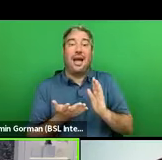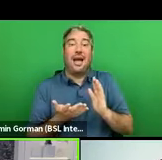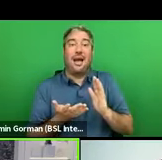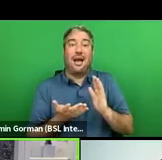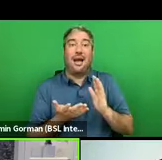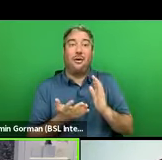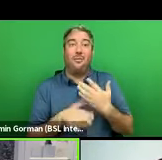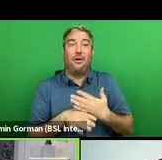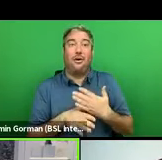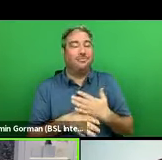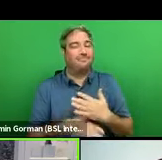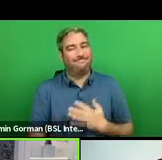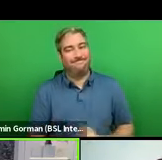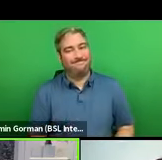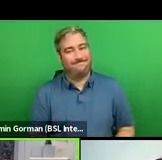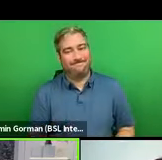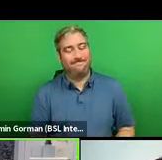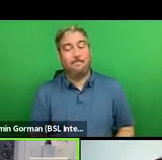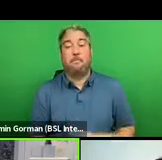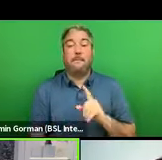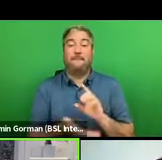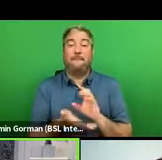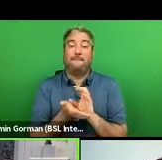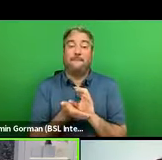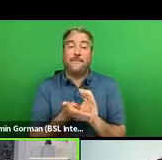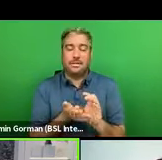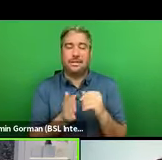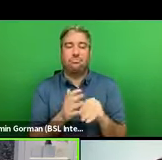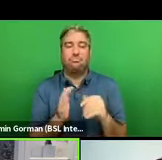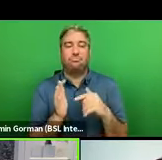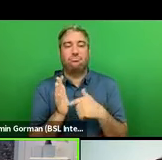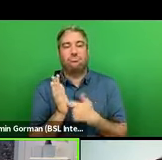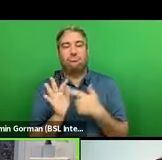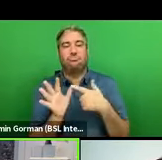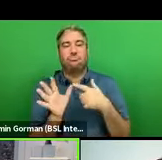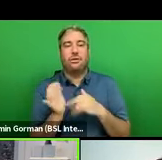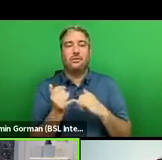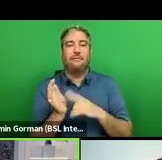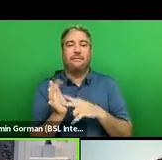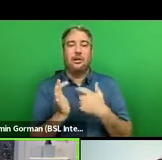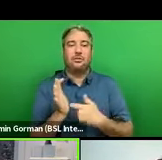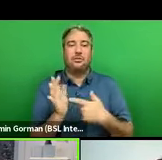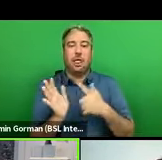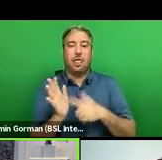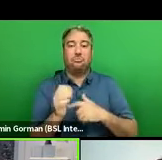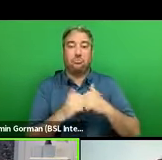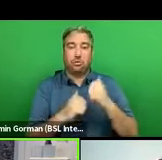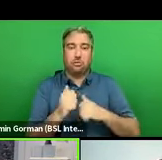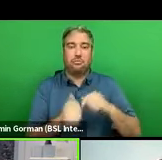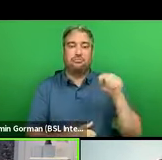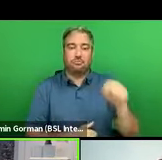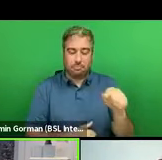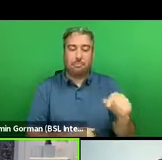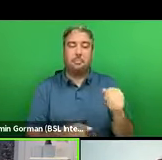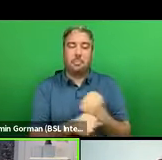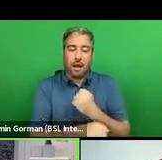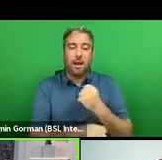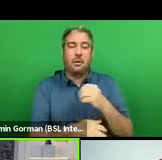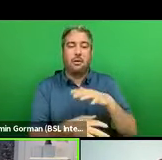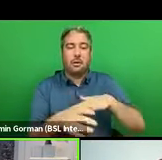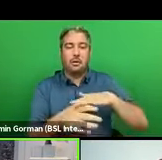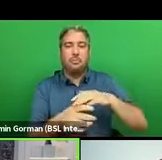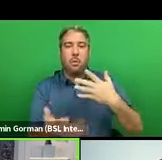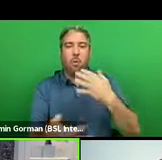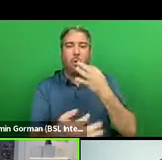infrastructure again usually does make places attractive over time. I would like to add, and I know this is being recorded, so I should be careful,